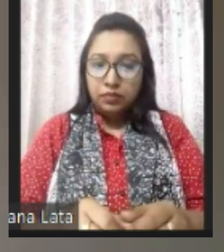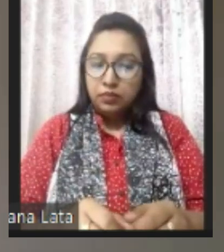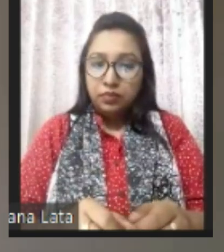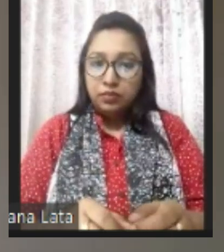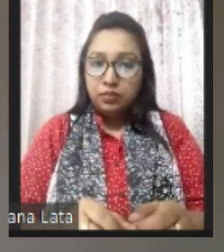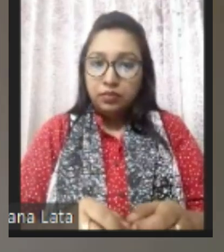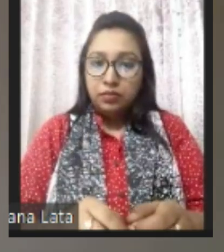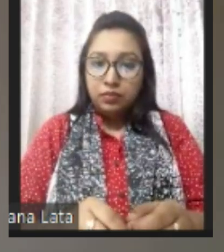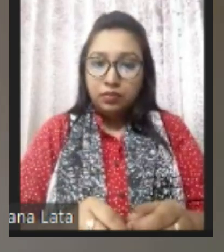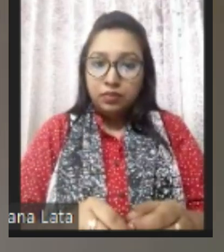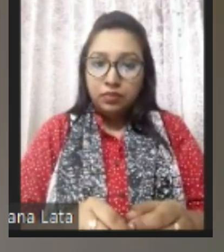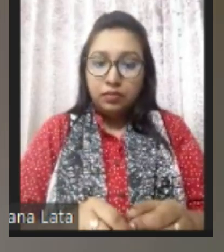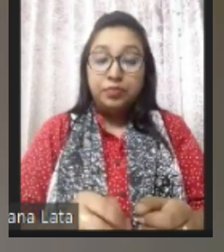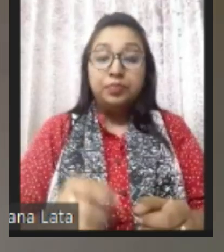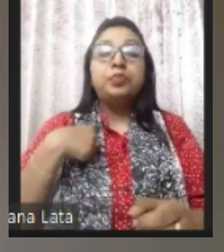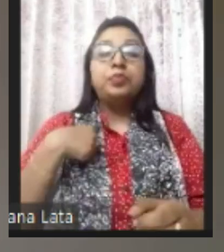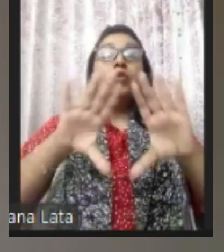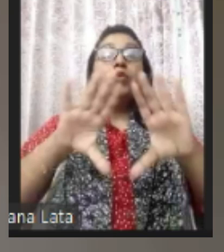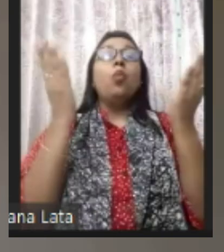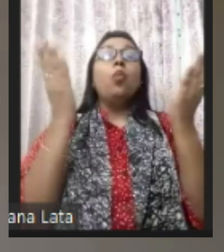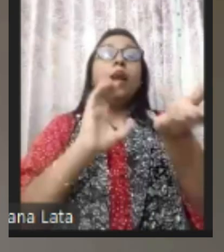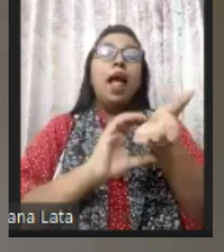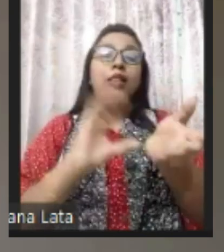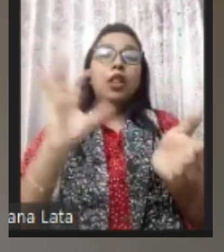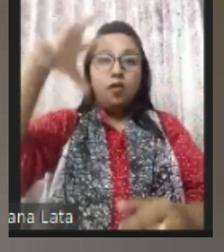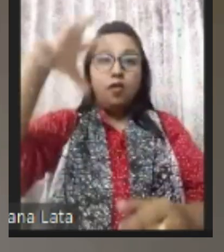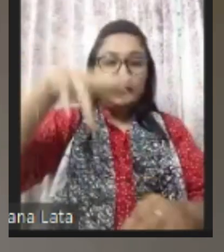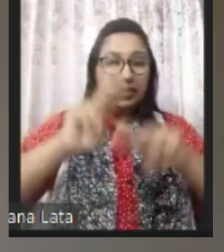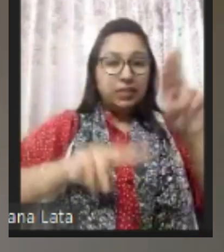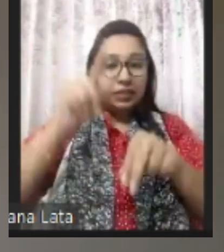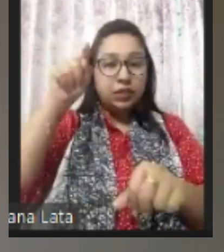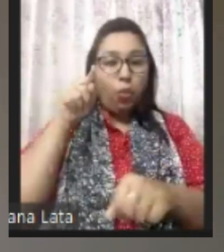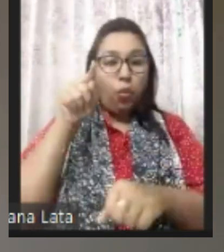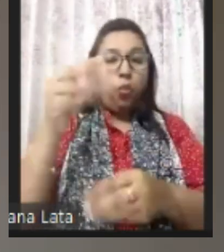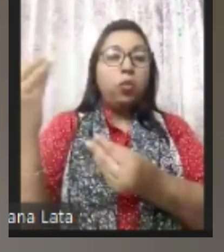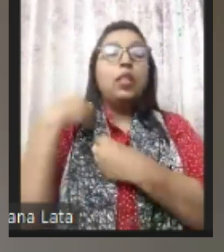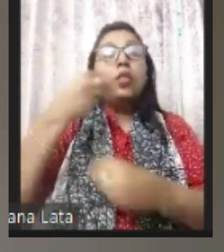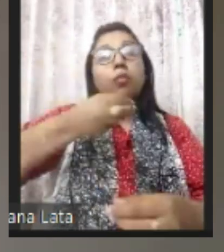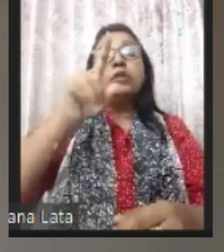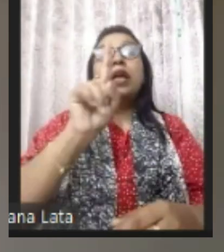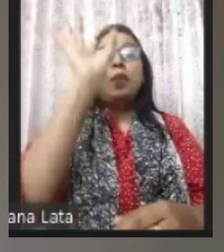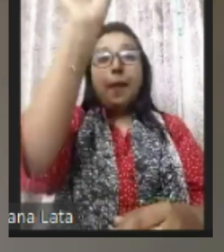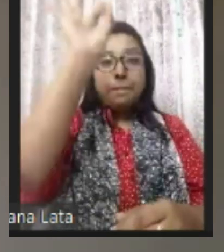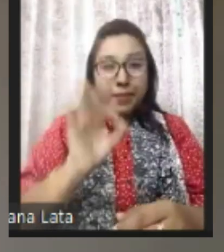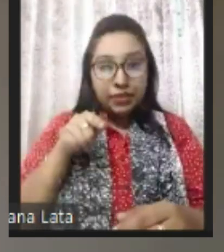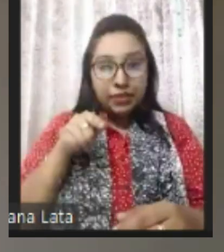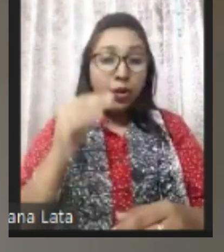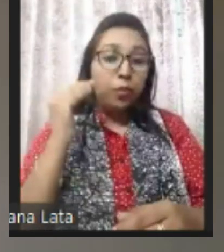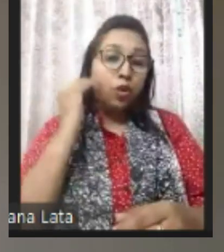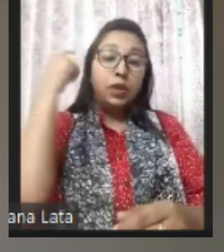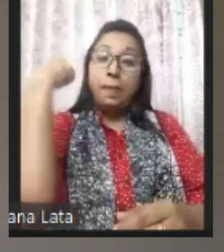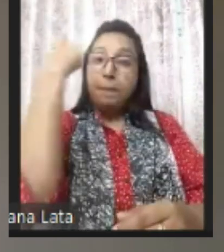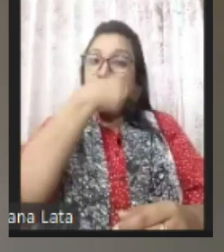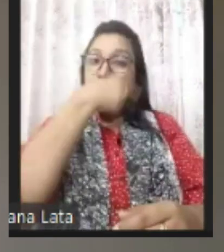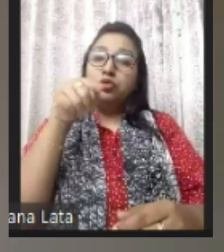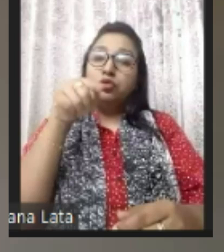country's population have a disability. Unfortunately, people with disabilities are marginalized in many